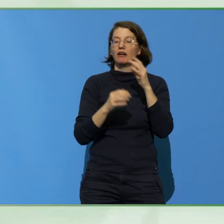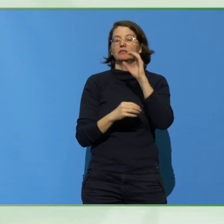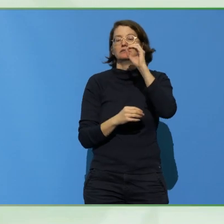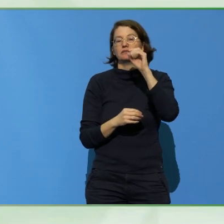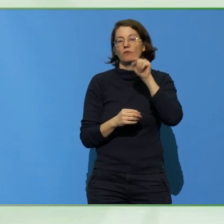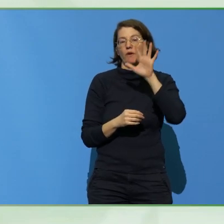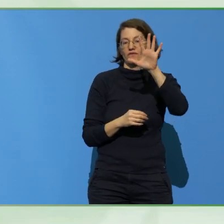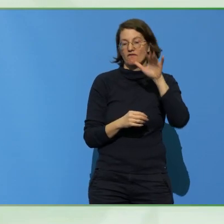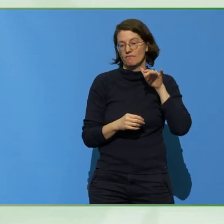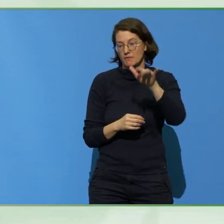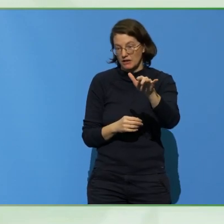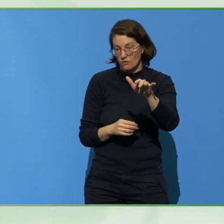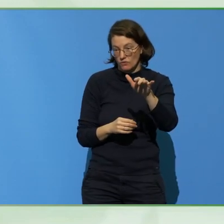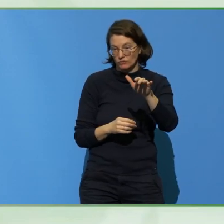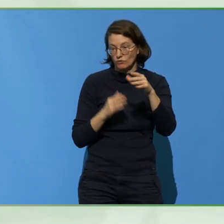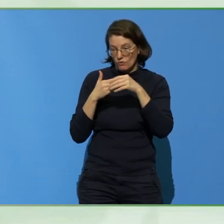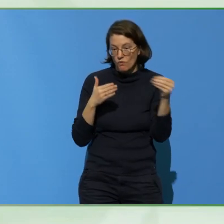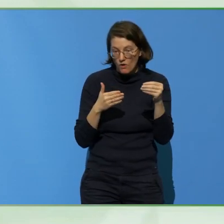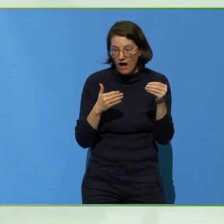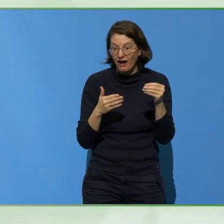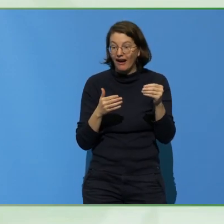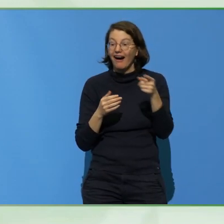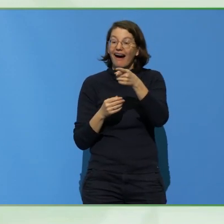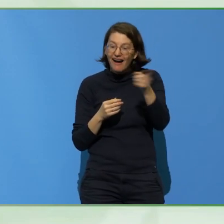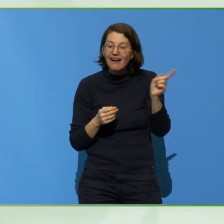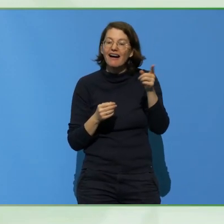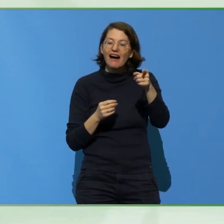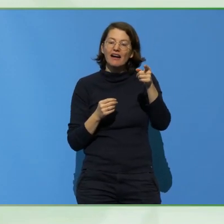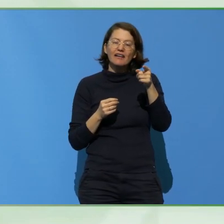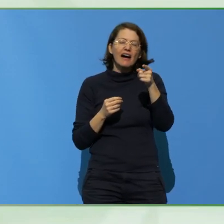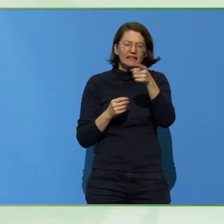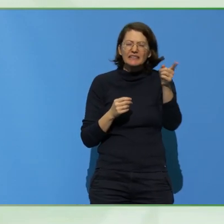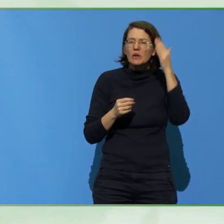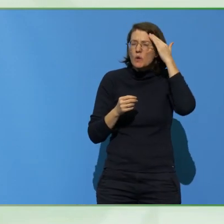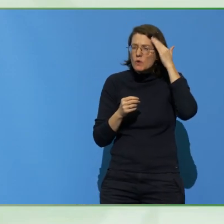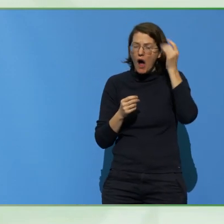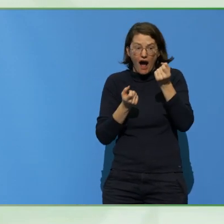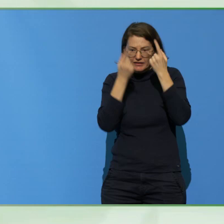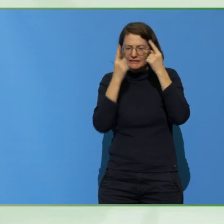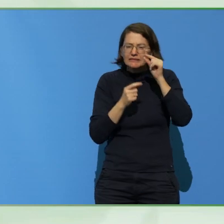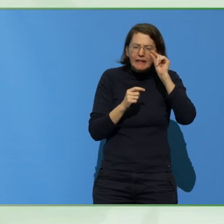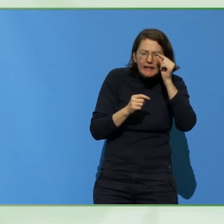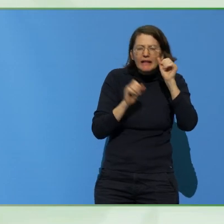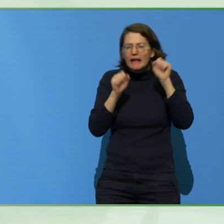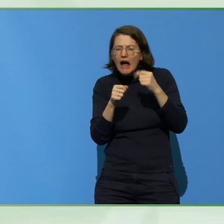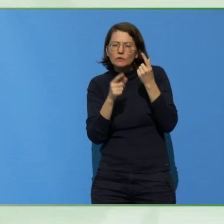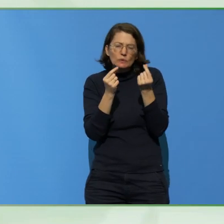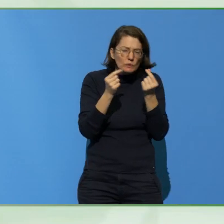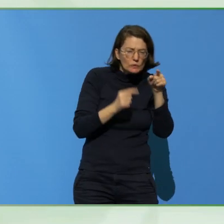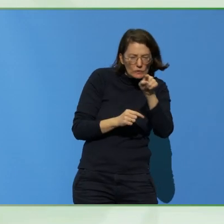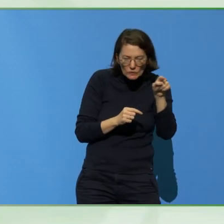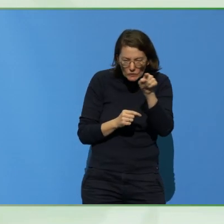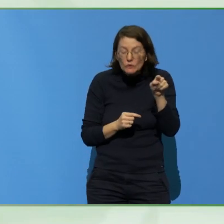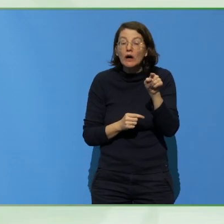next 5,000 customers. So that classic startup chasm problem is basically what we are working